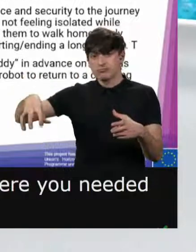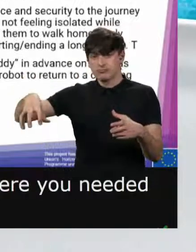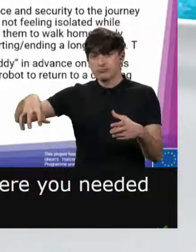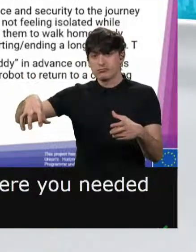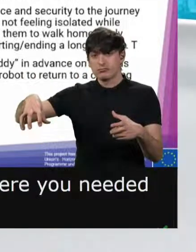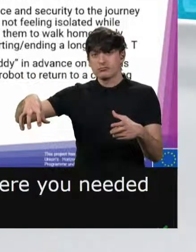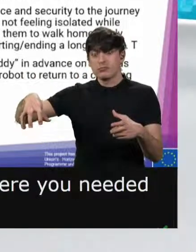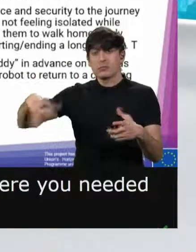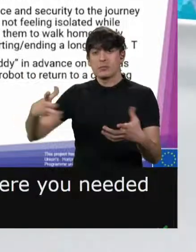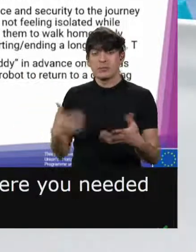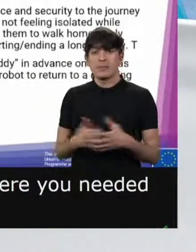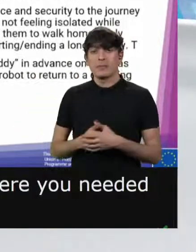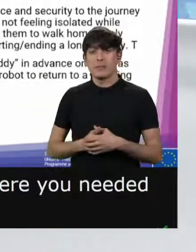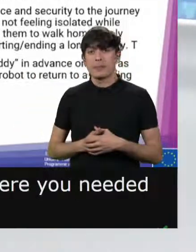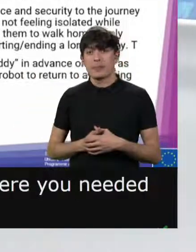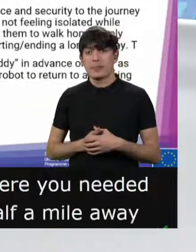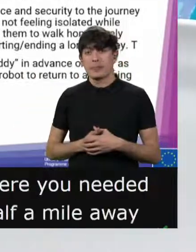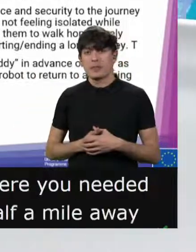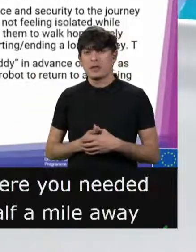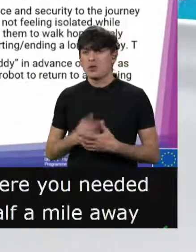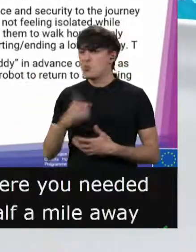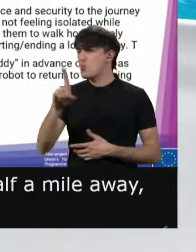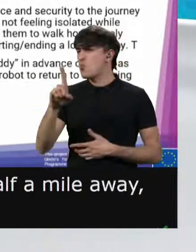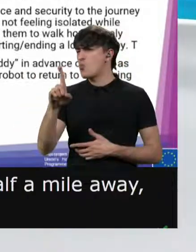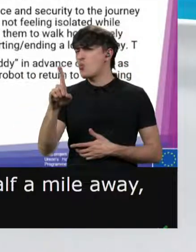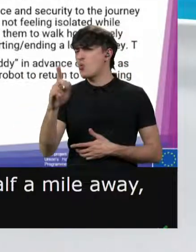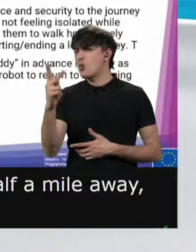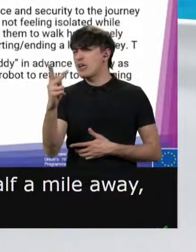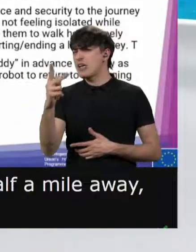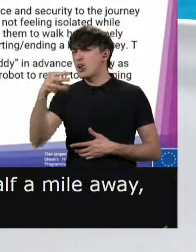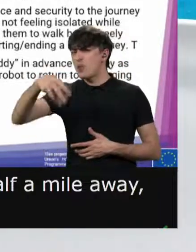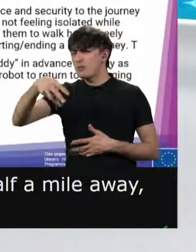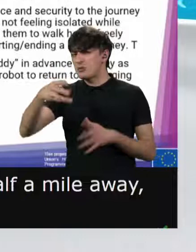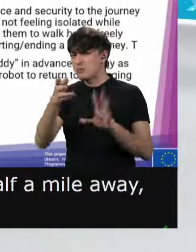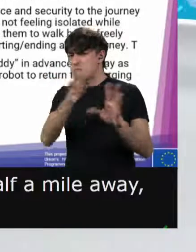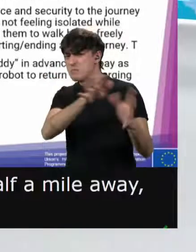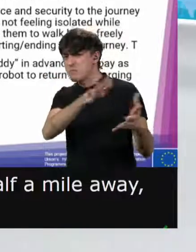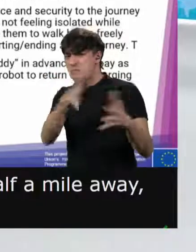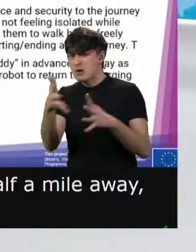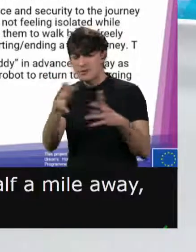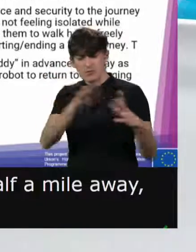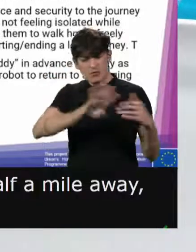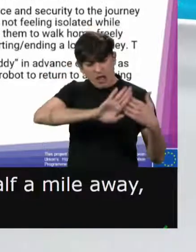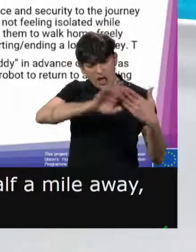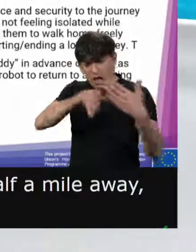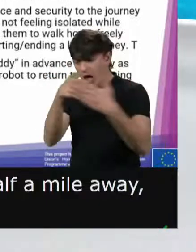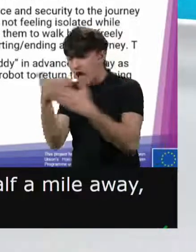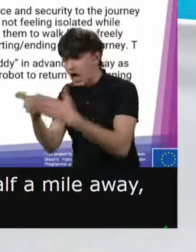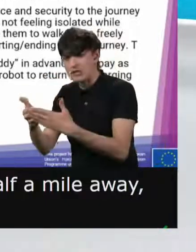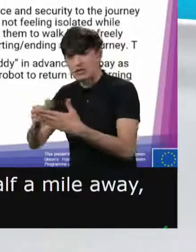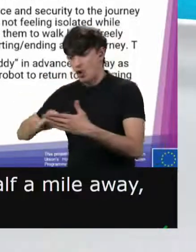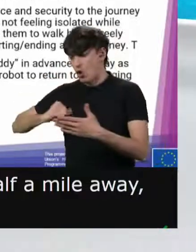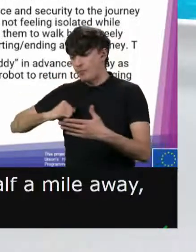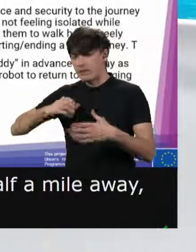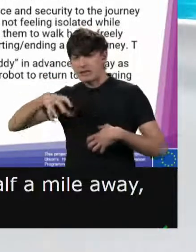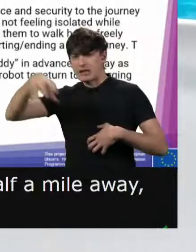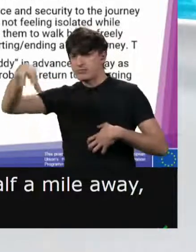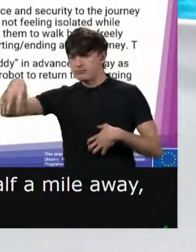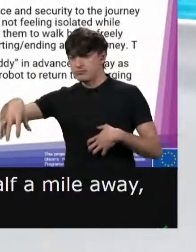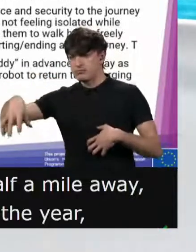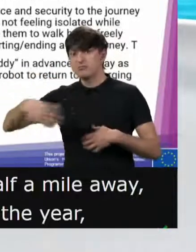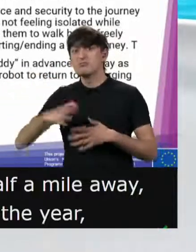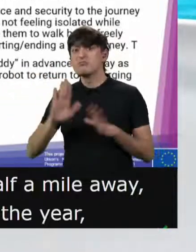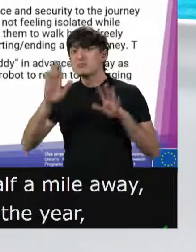mile away, directly across the lake. But for about 6 months of the year, the route